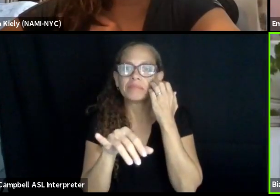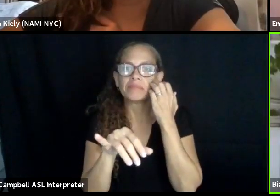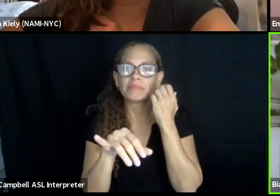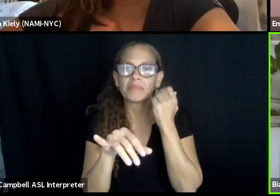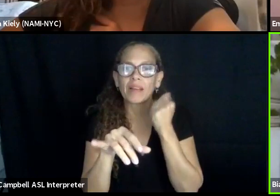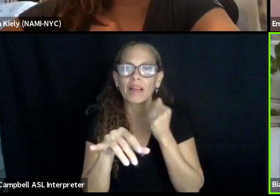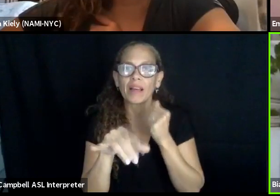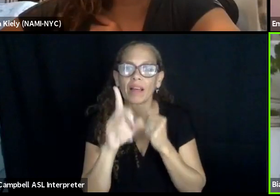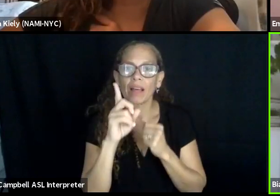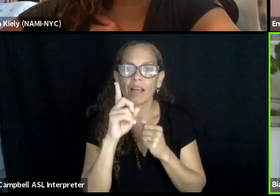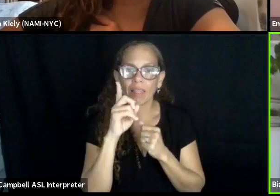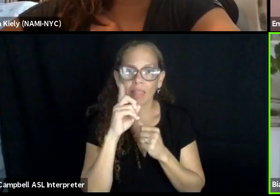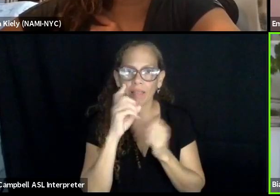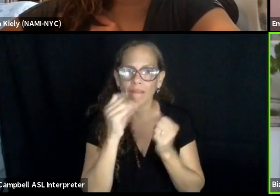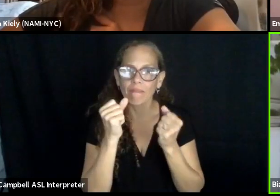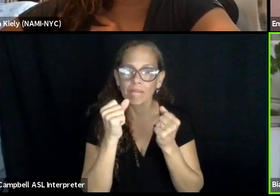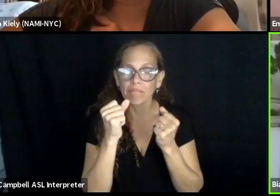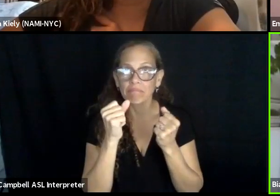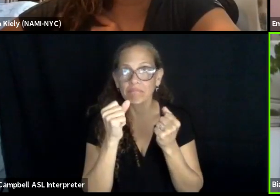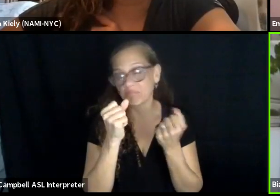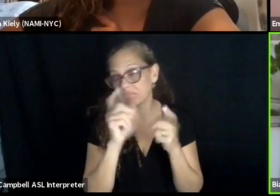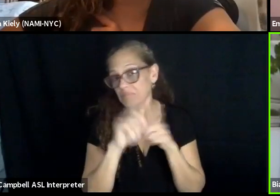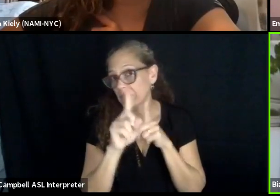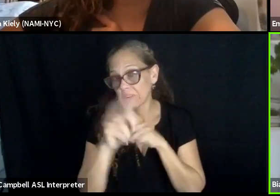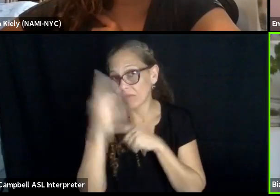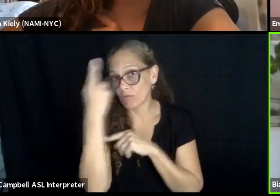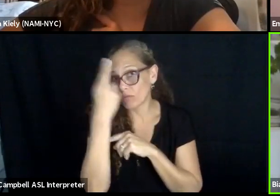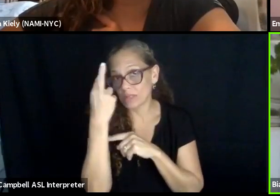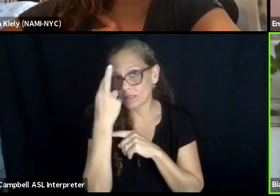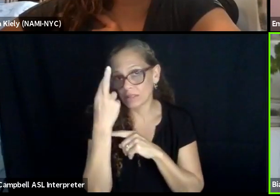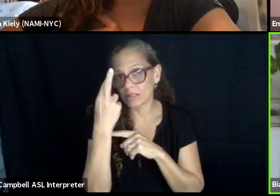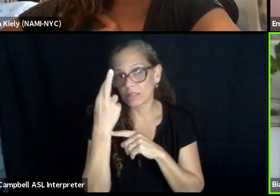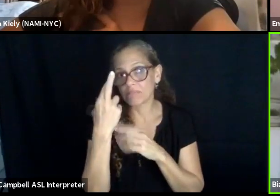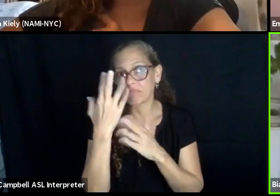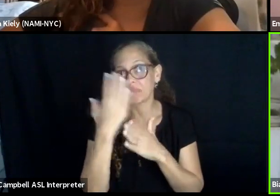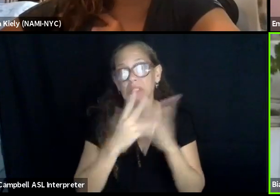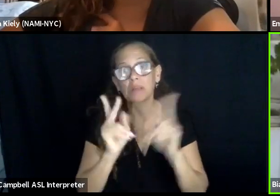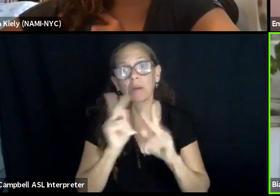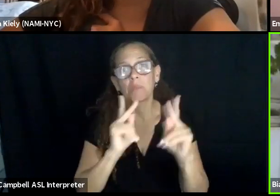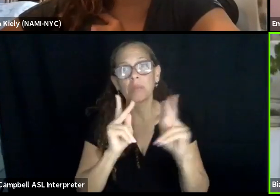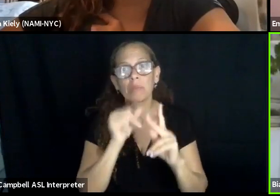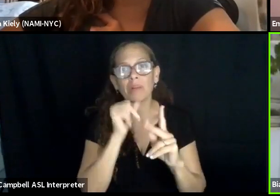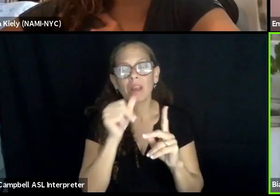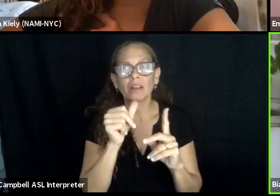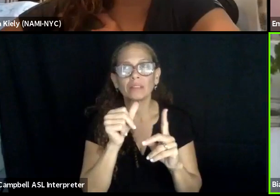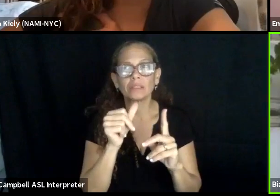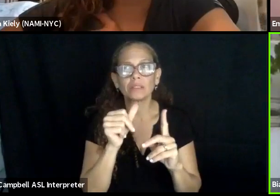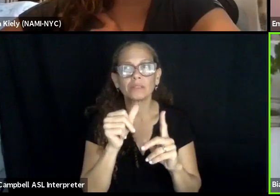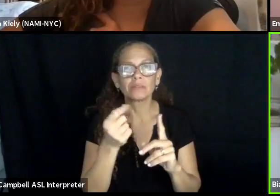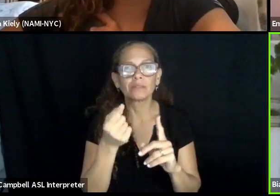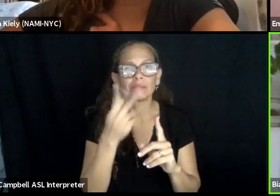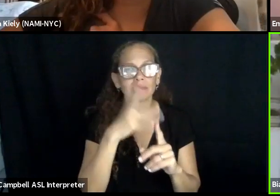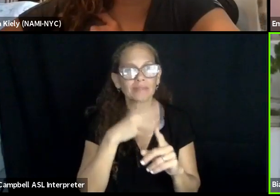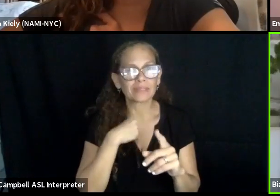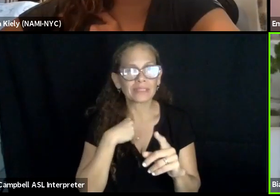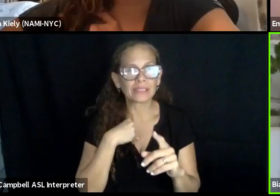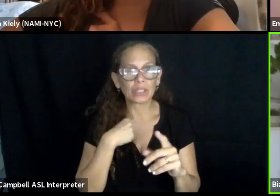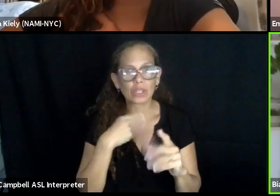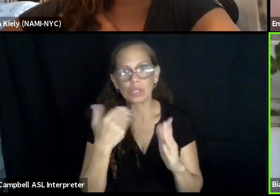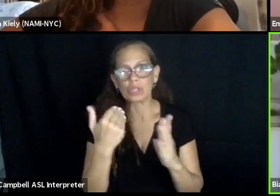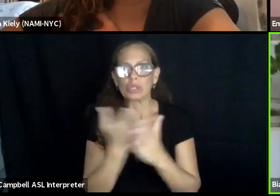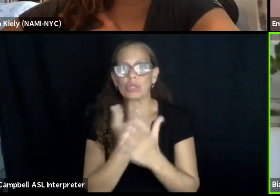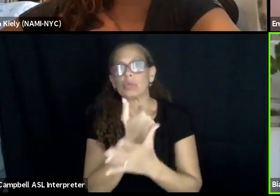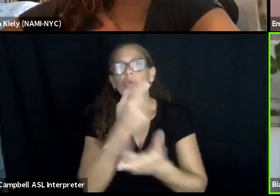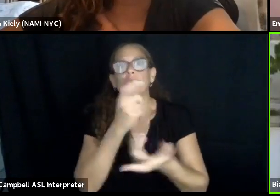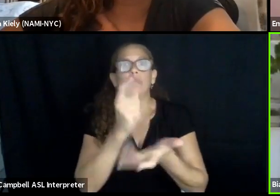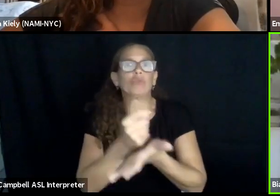think for many reasons, some people might not be receptive to hearing that they're getting this manualized treatment or